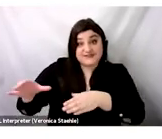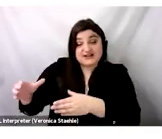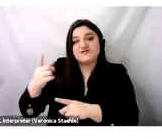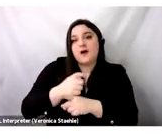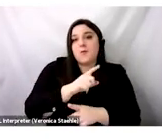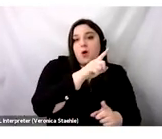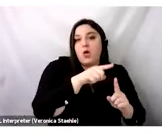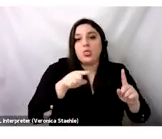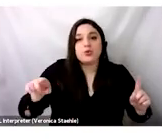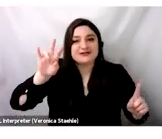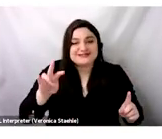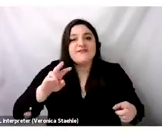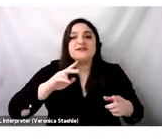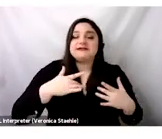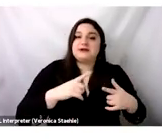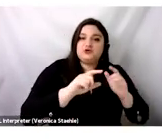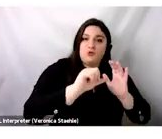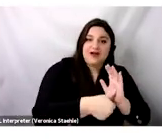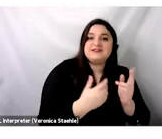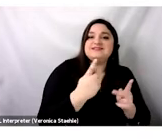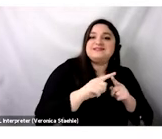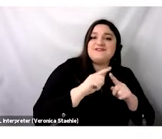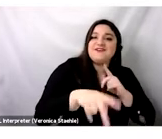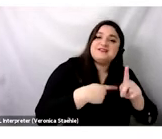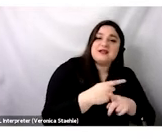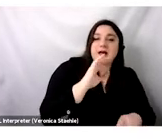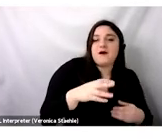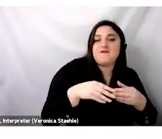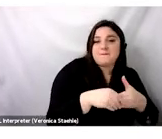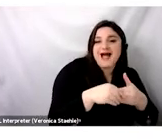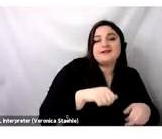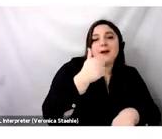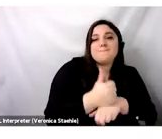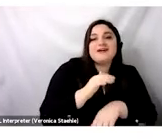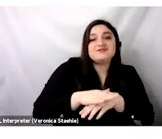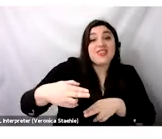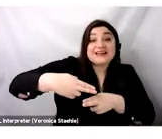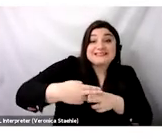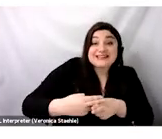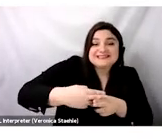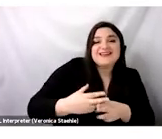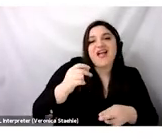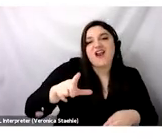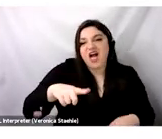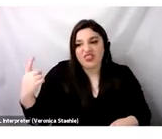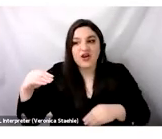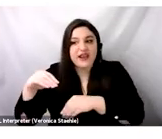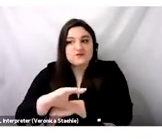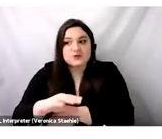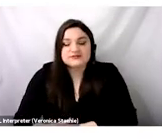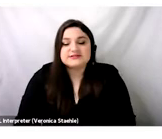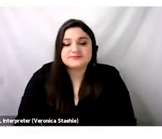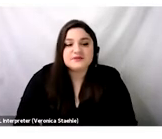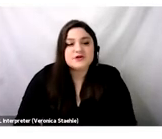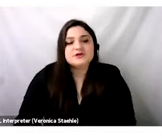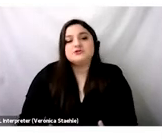makeup of different types of plastic based on density and other factors as well. So I wanna talk for a second about